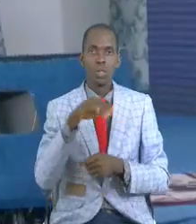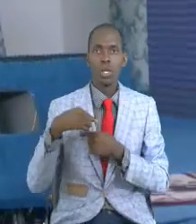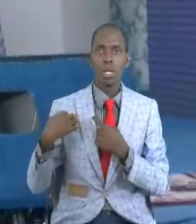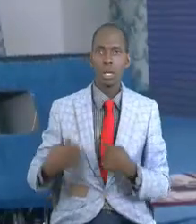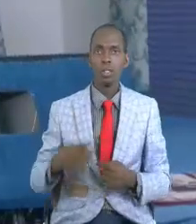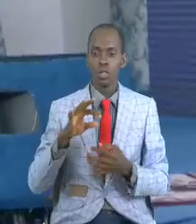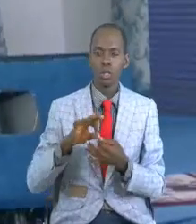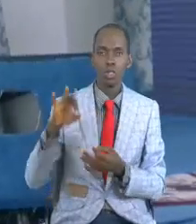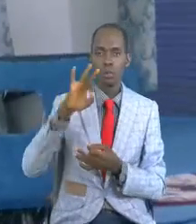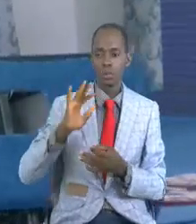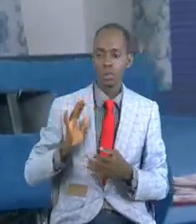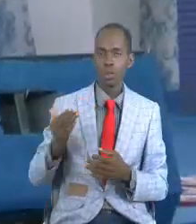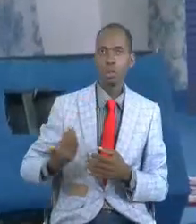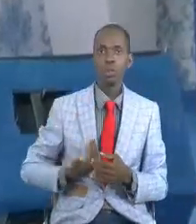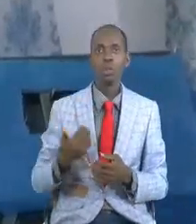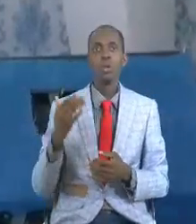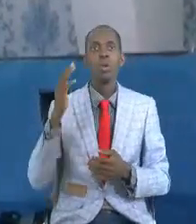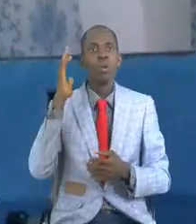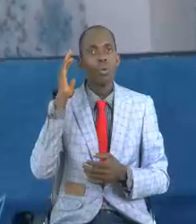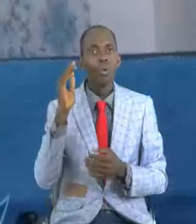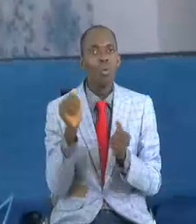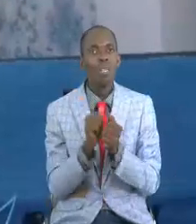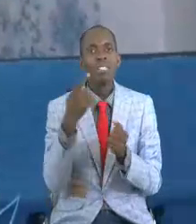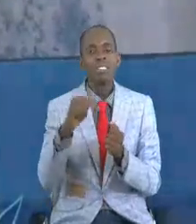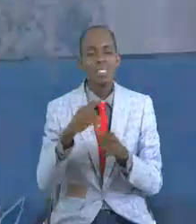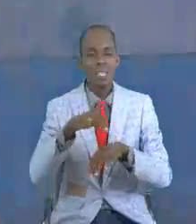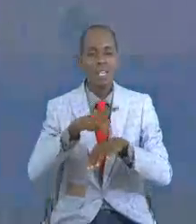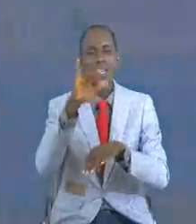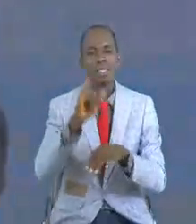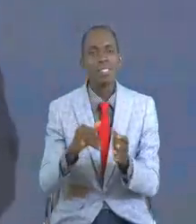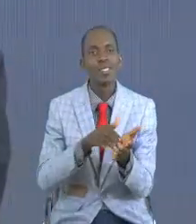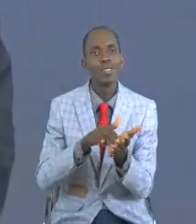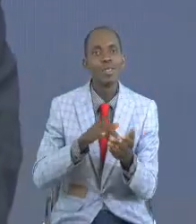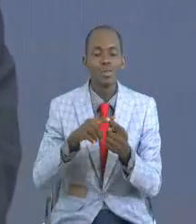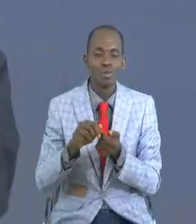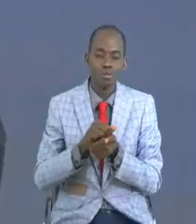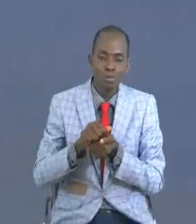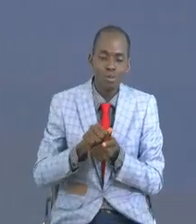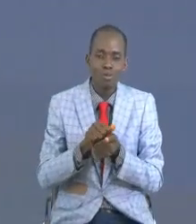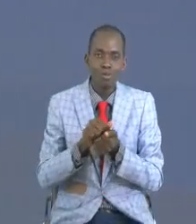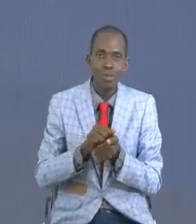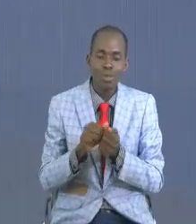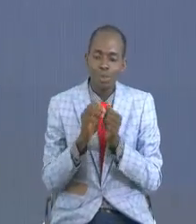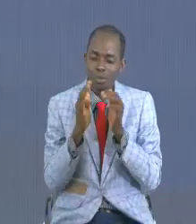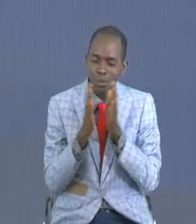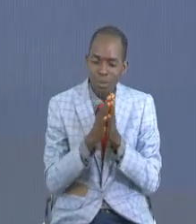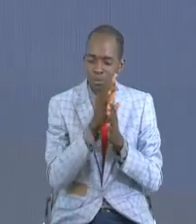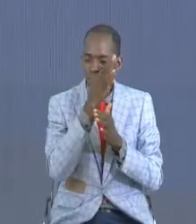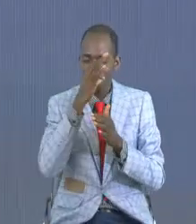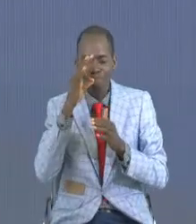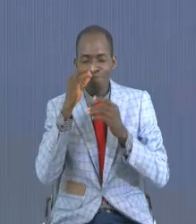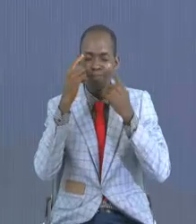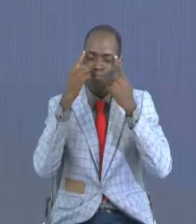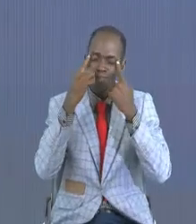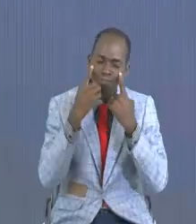your soul, with the earthly detergent, you wash and wash, you pray, you fast, you cry, you shed